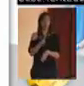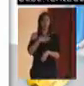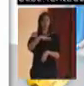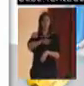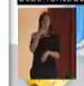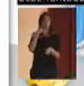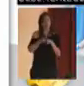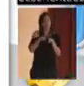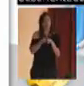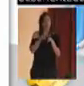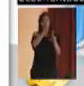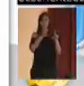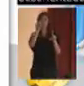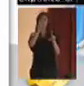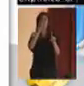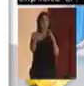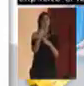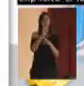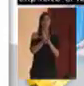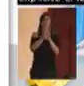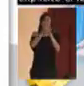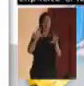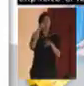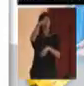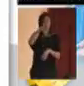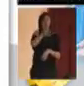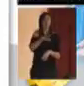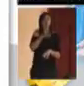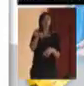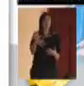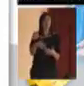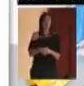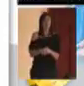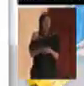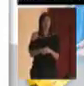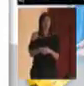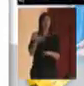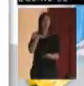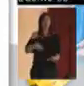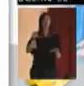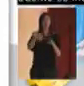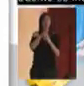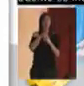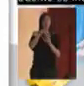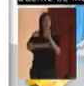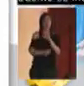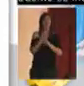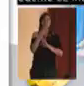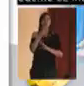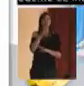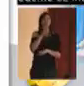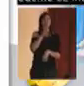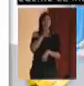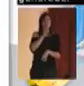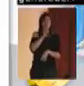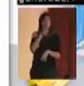not disoriented, so that he knows where he is at all times. And how can we find all of